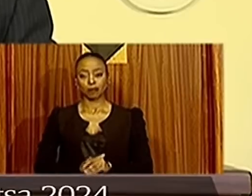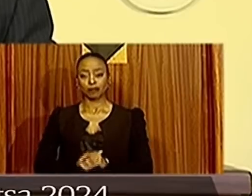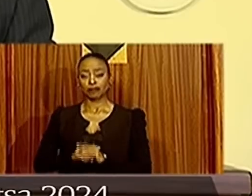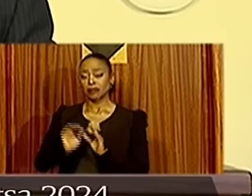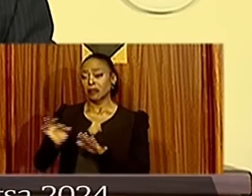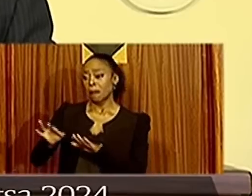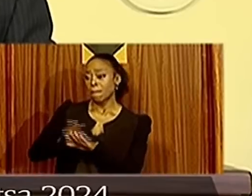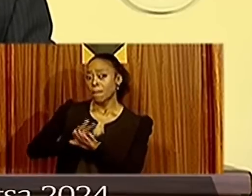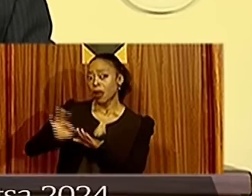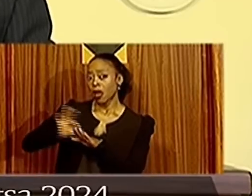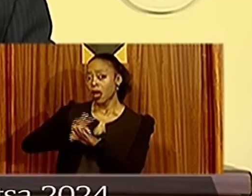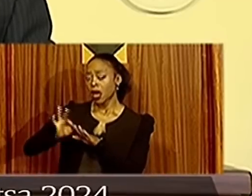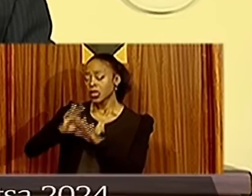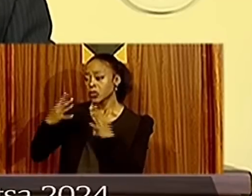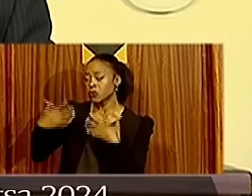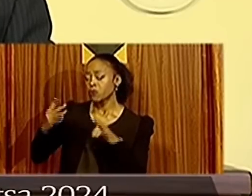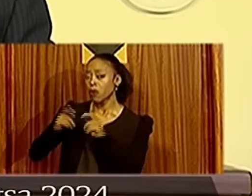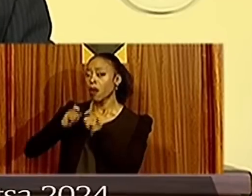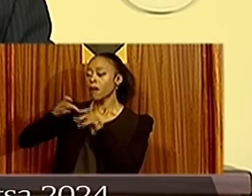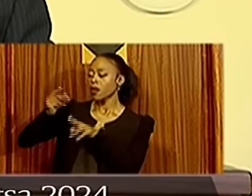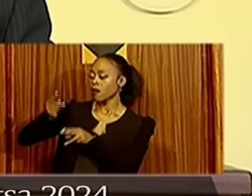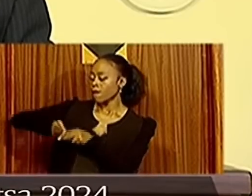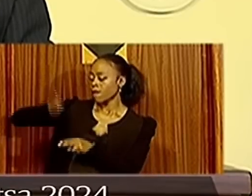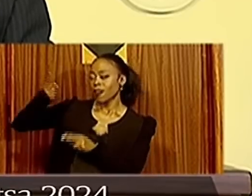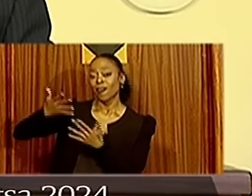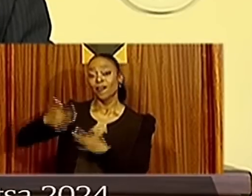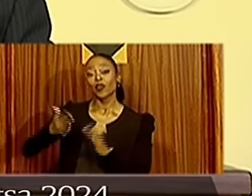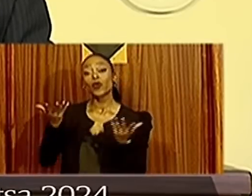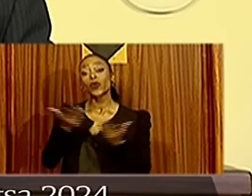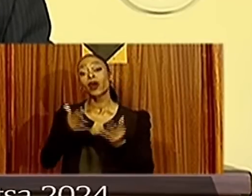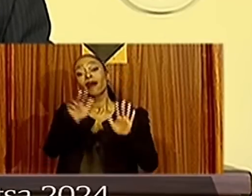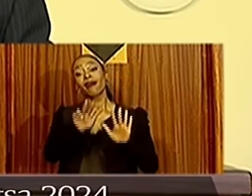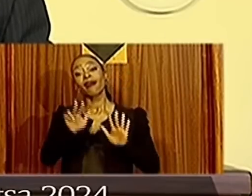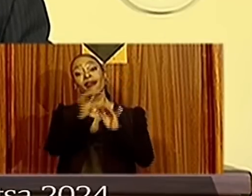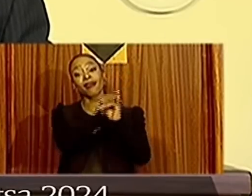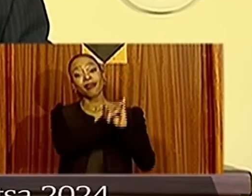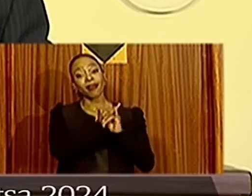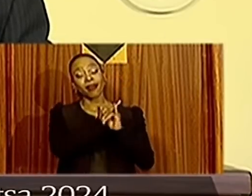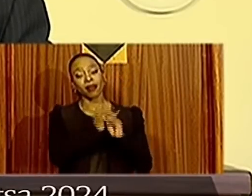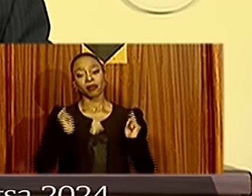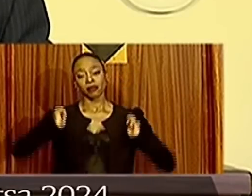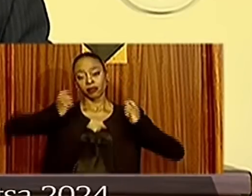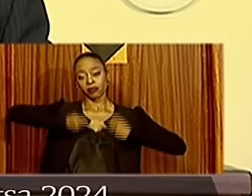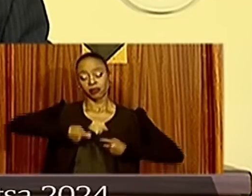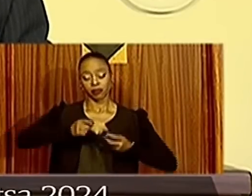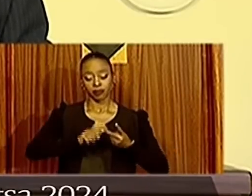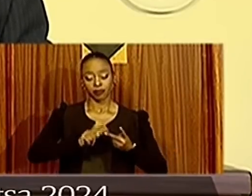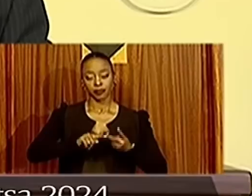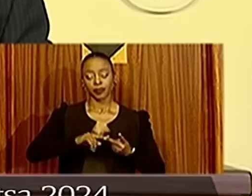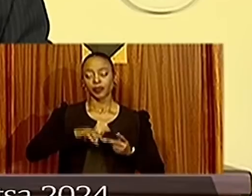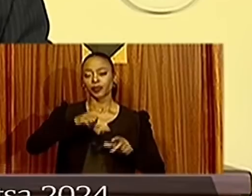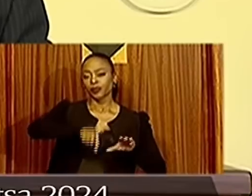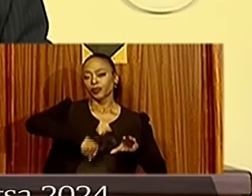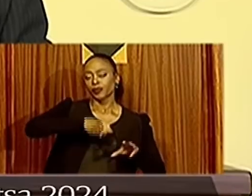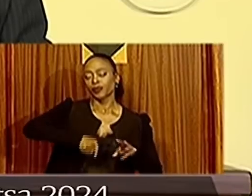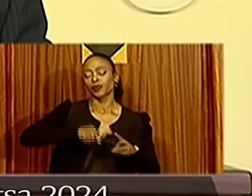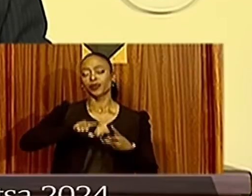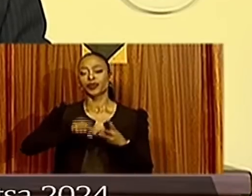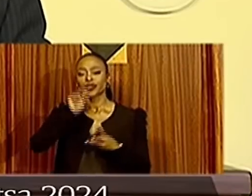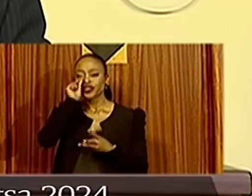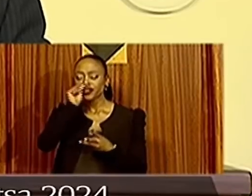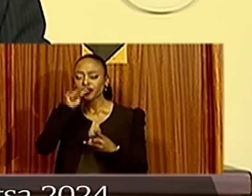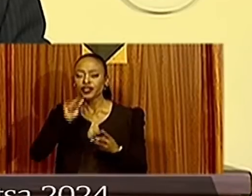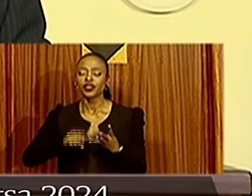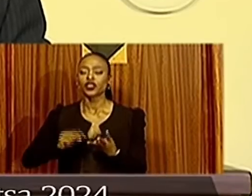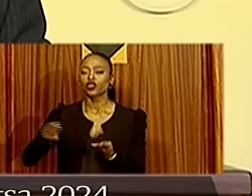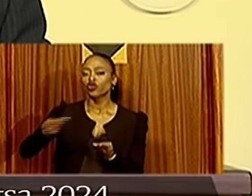have been finalized in 8 industries, including clothing and textiles, poultry,